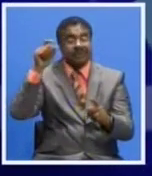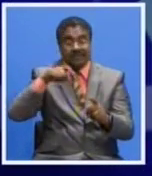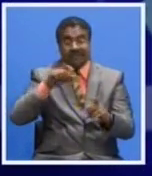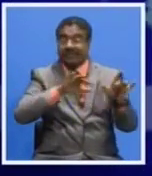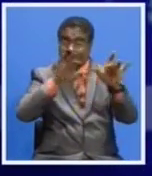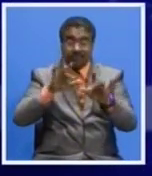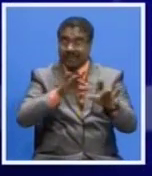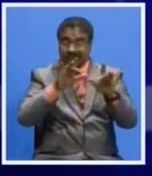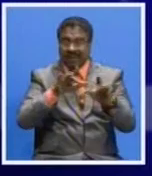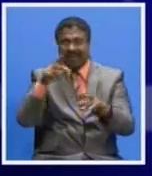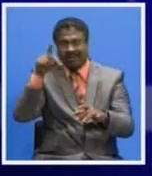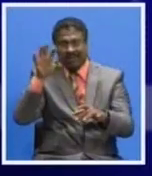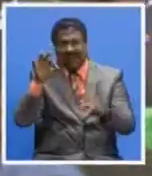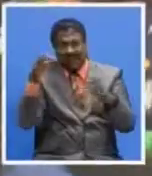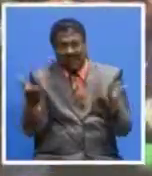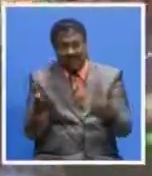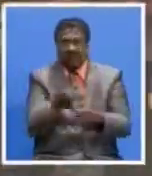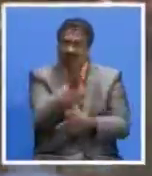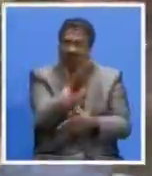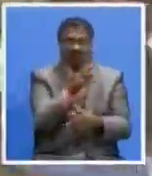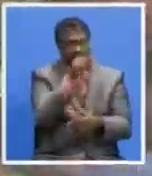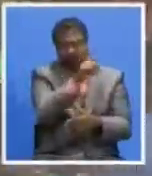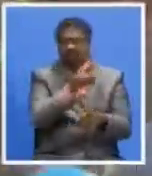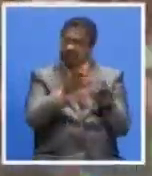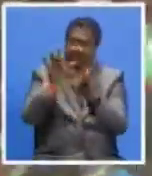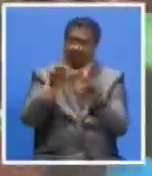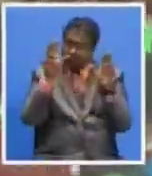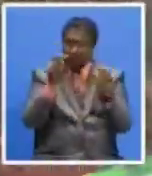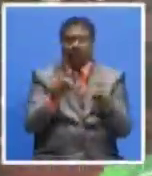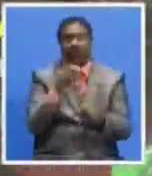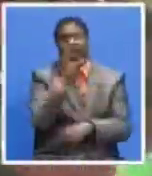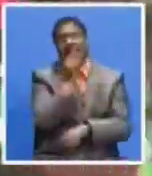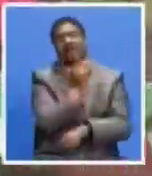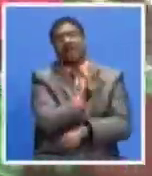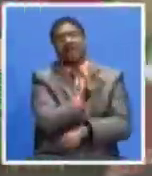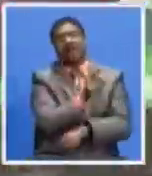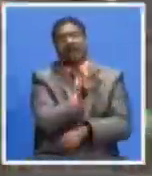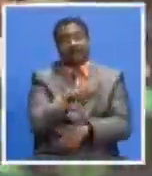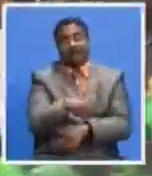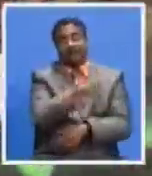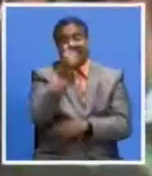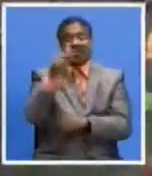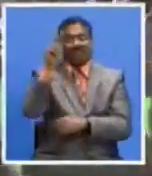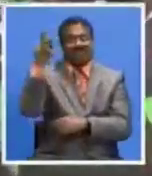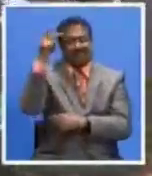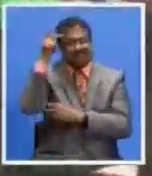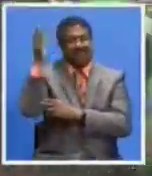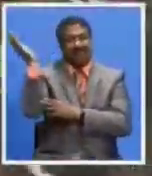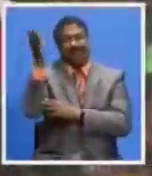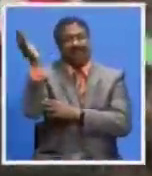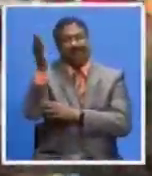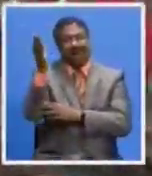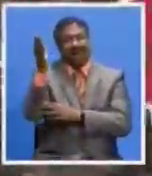they come from PF or UPND. President Lungu said this when he addressed a political rally at St.